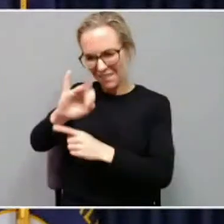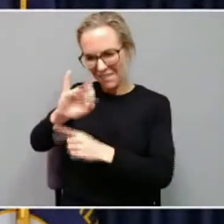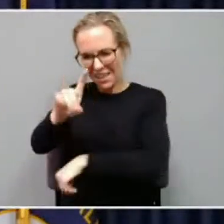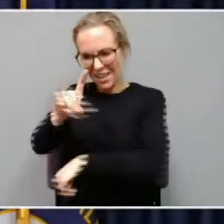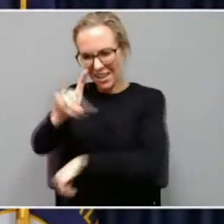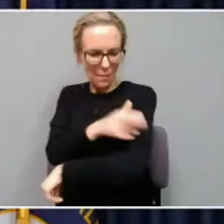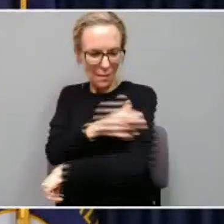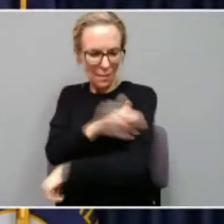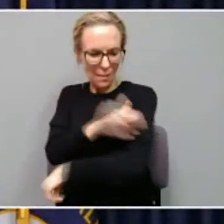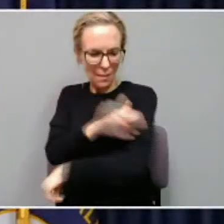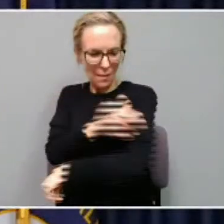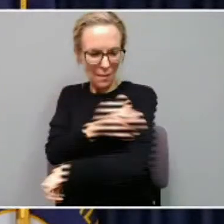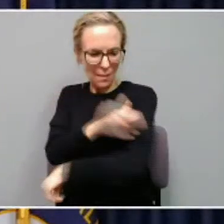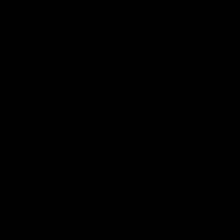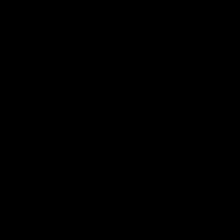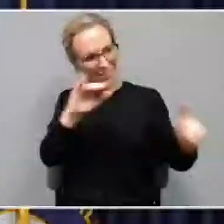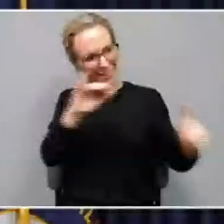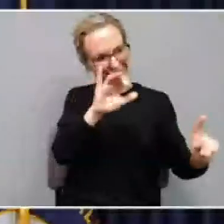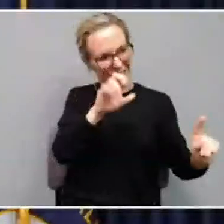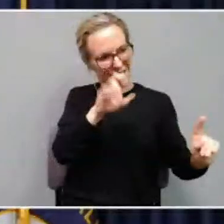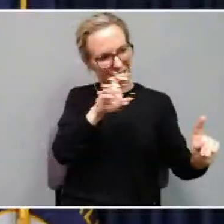That's when we look at physical.